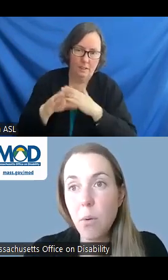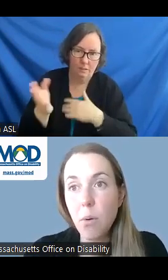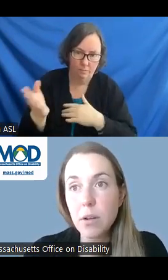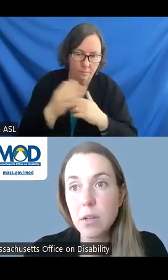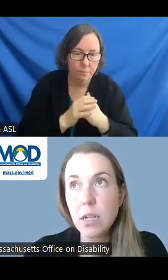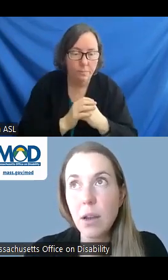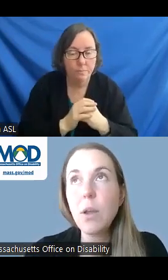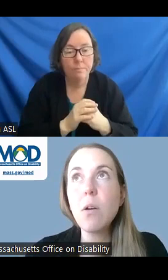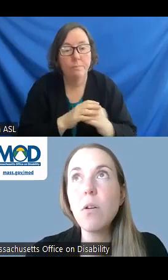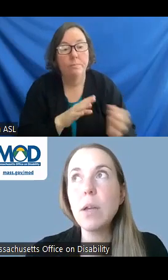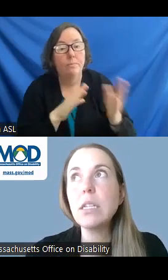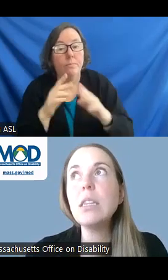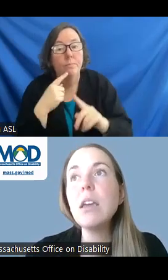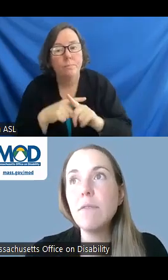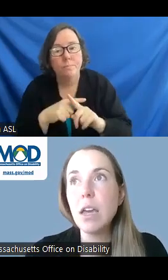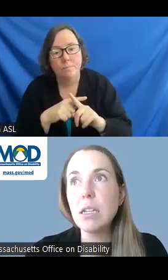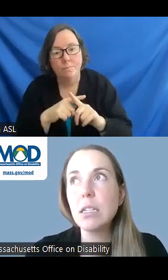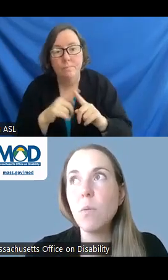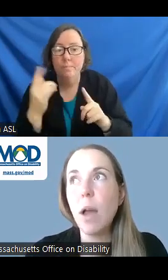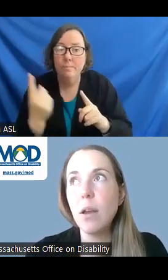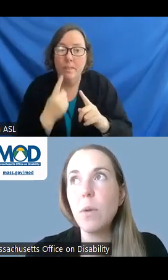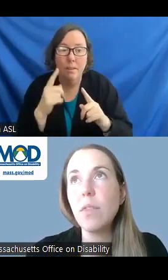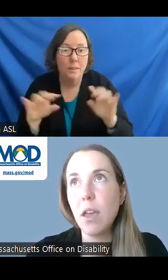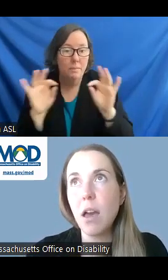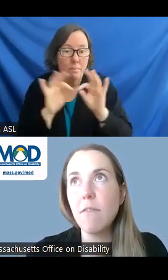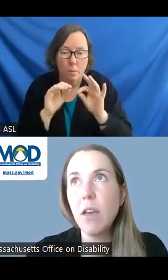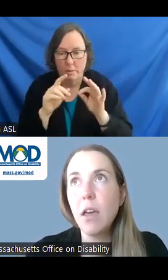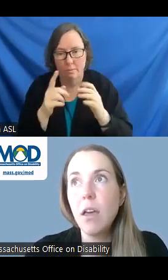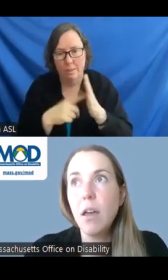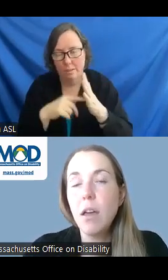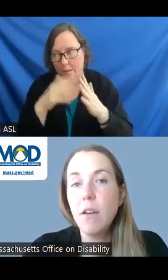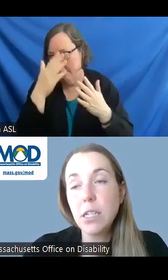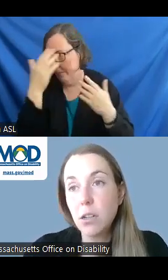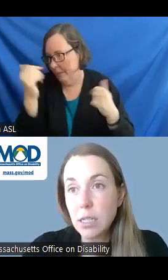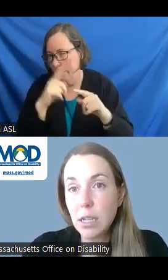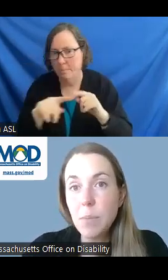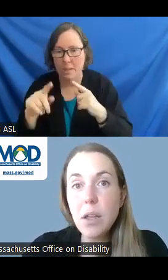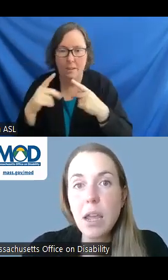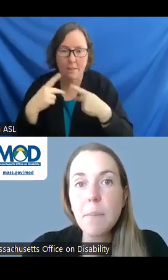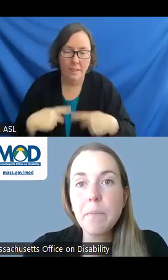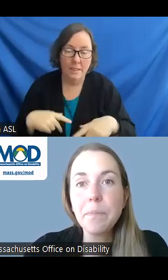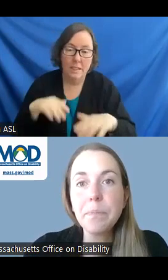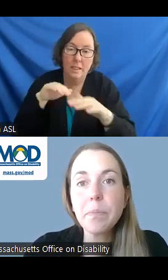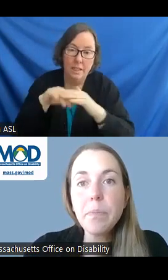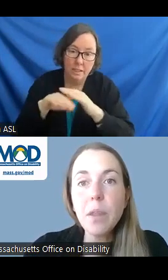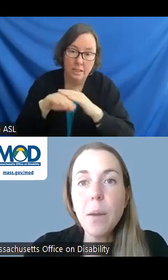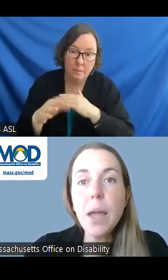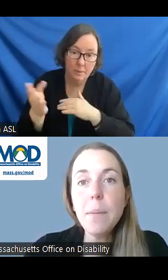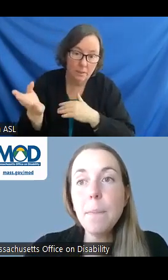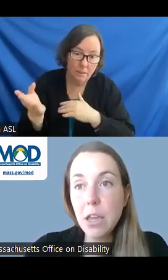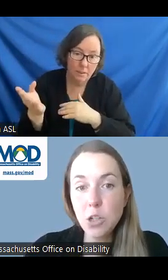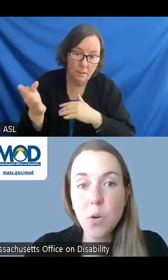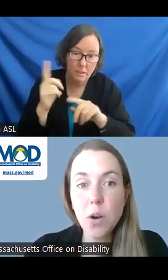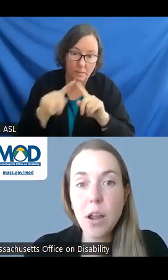really important, and we don't always think of this when we think of physical accessibility,